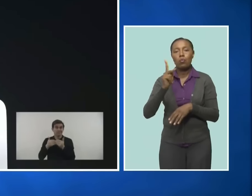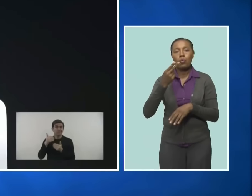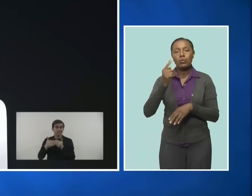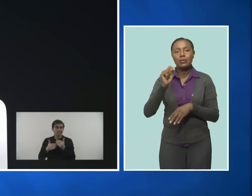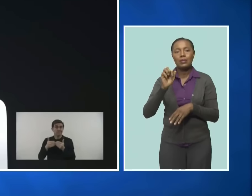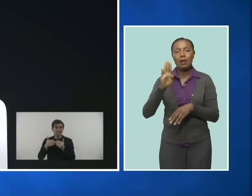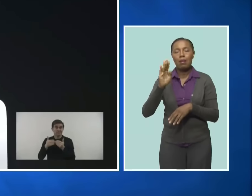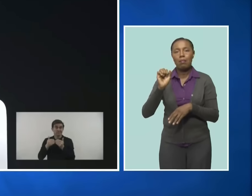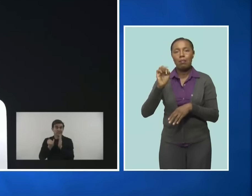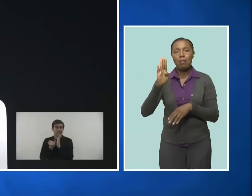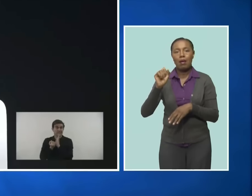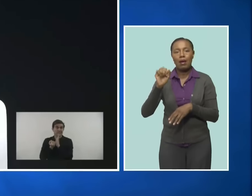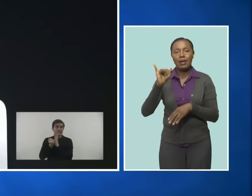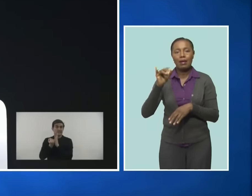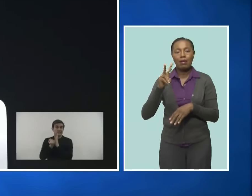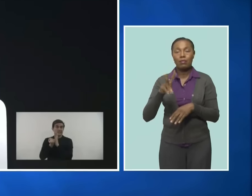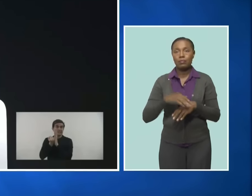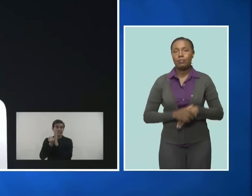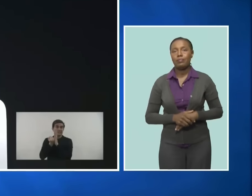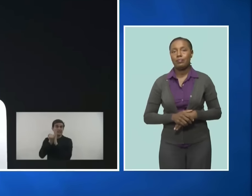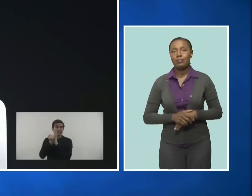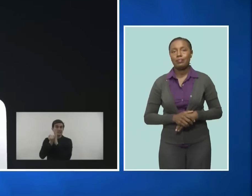Colleagues, we are on the road to ruin.